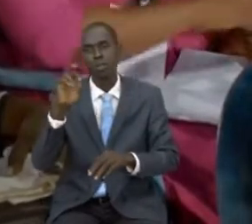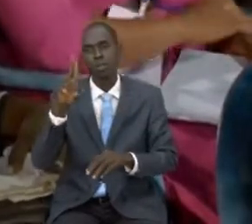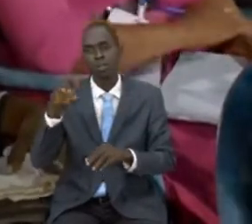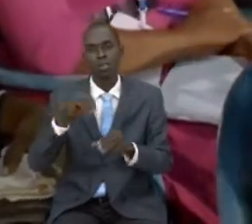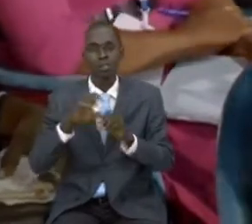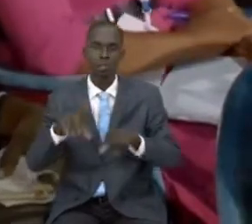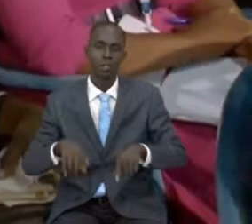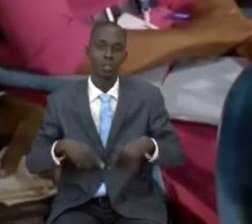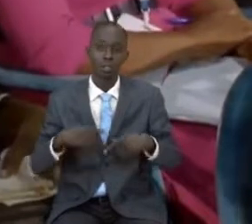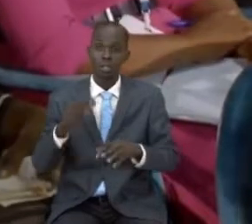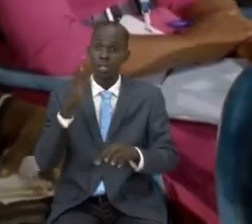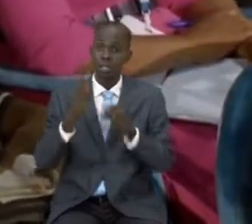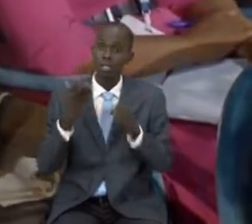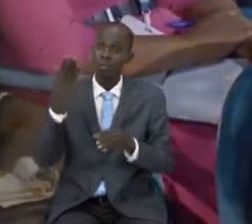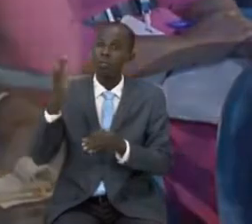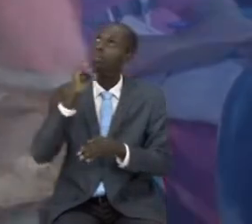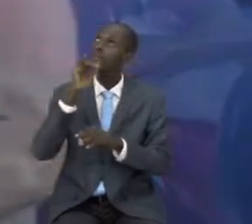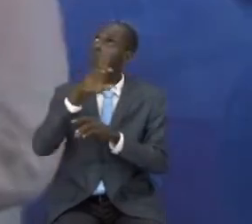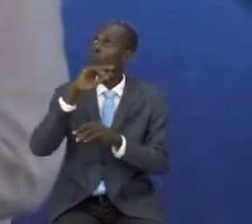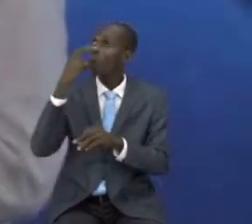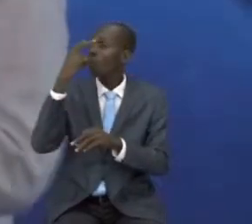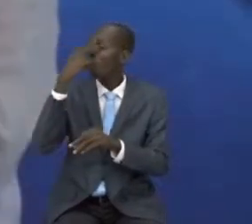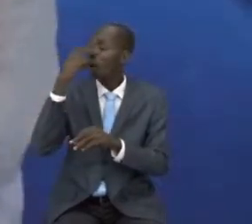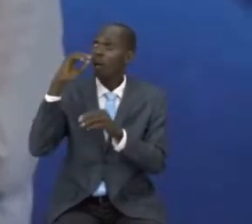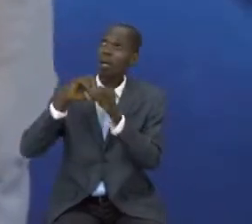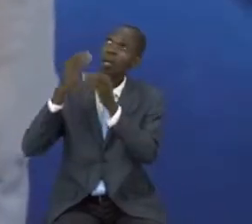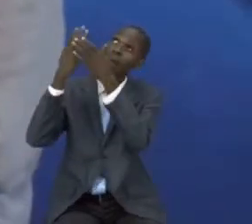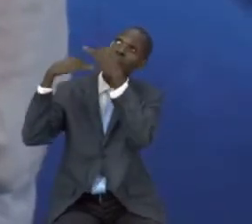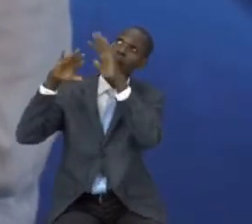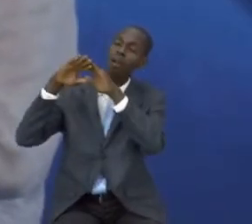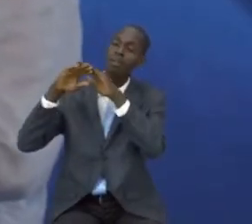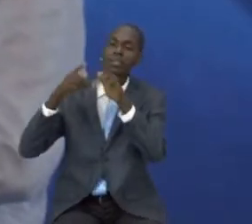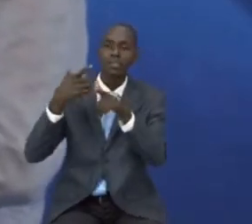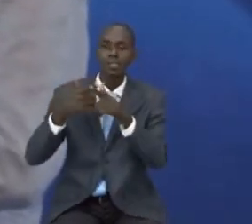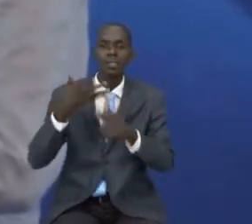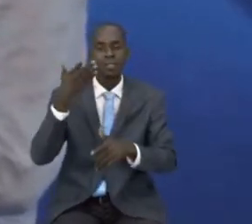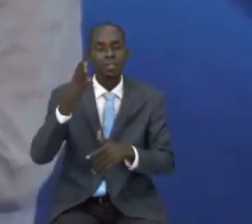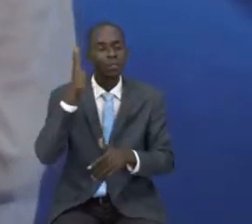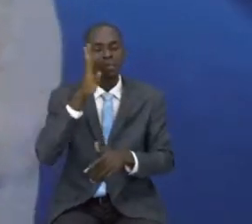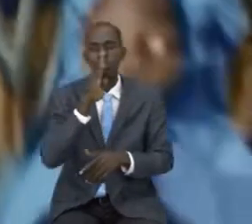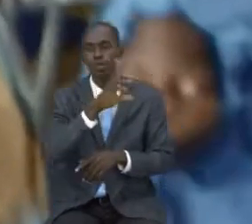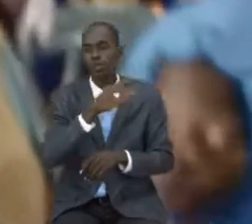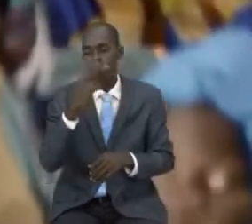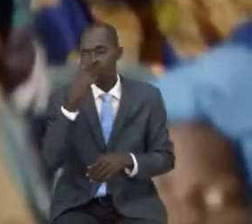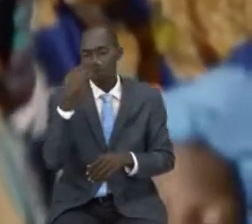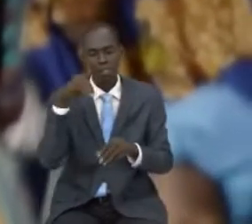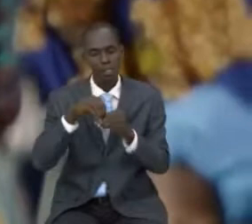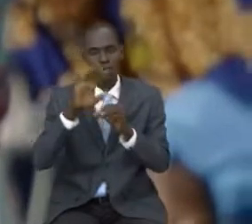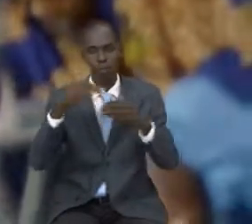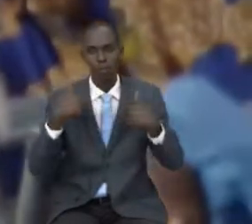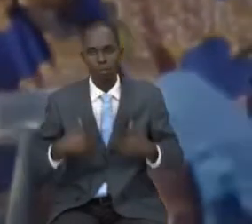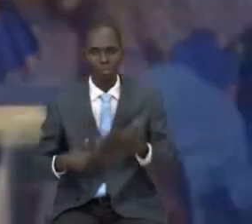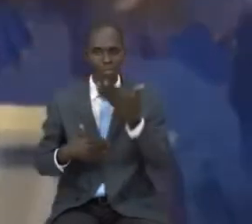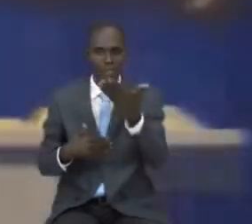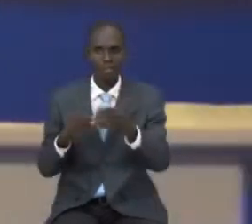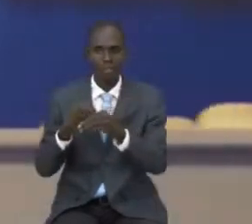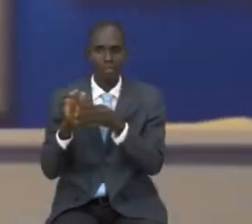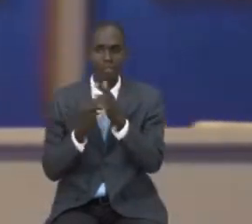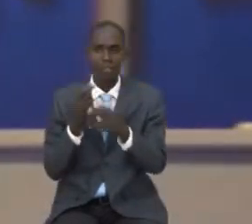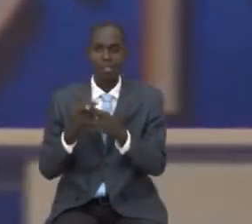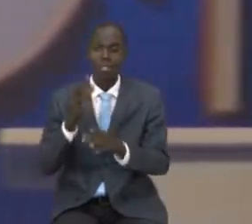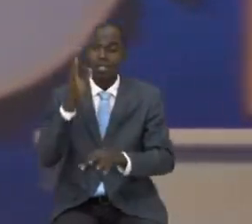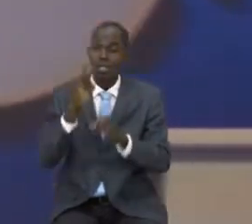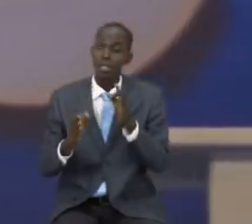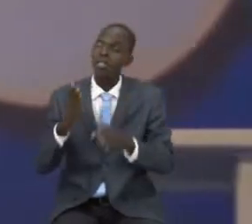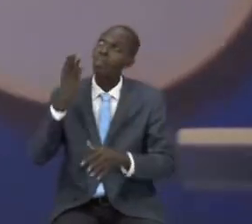no blindness in heaven, and there'll be no blindness in your body there. There is no